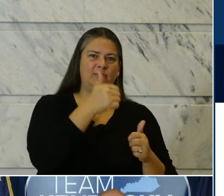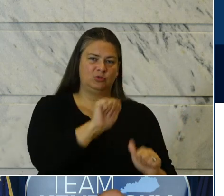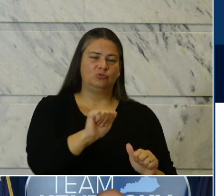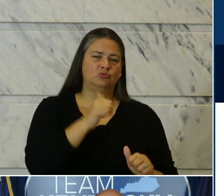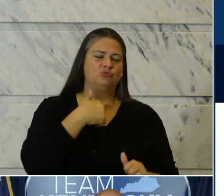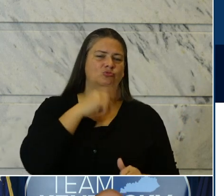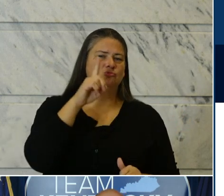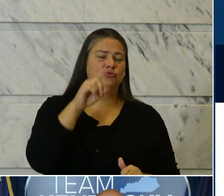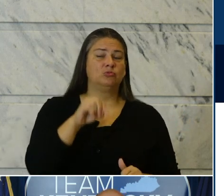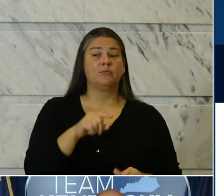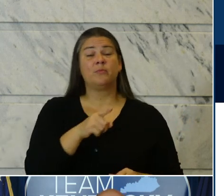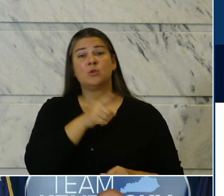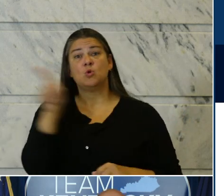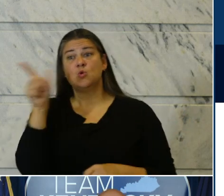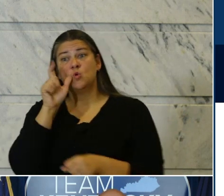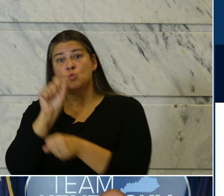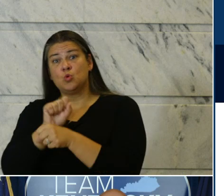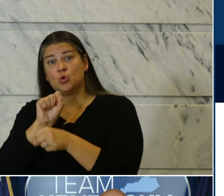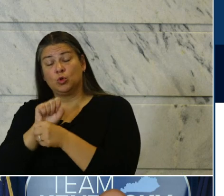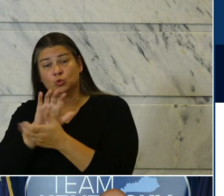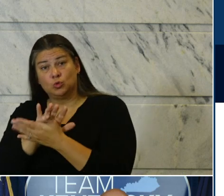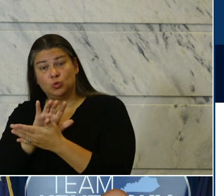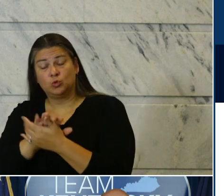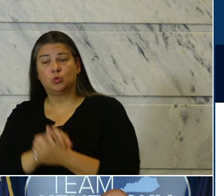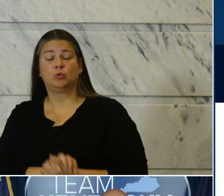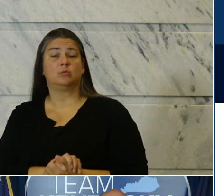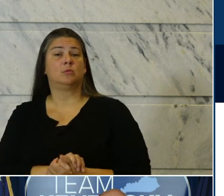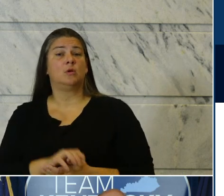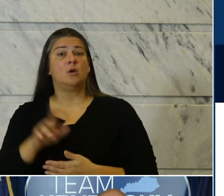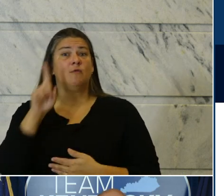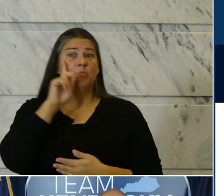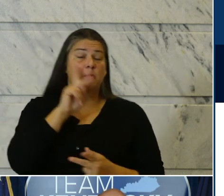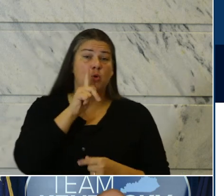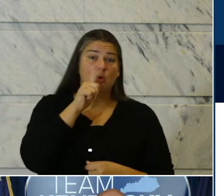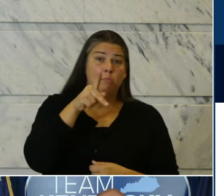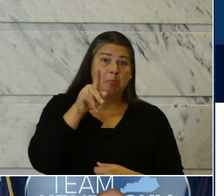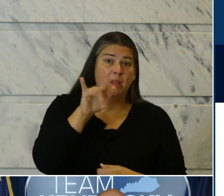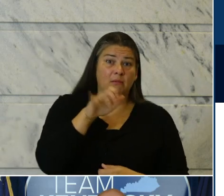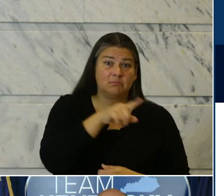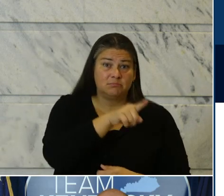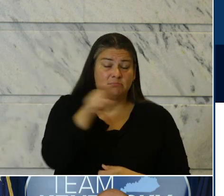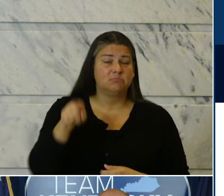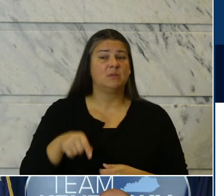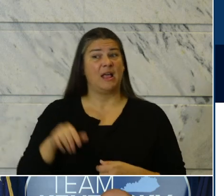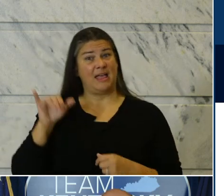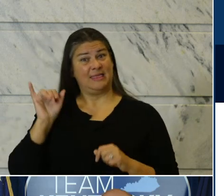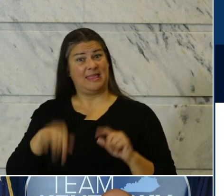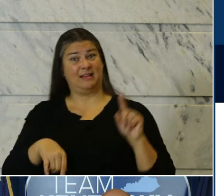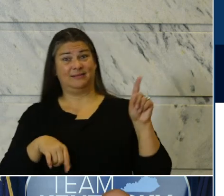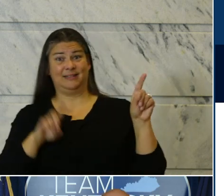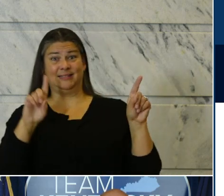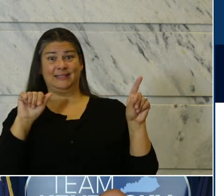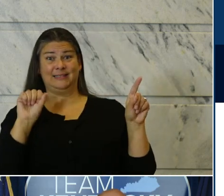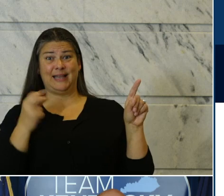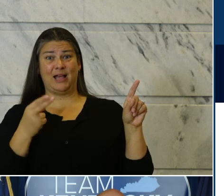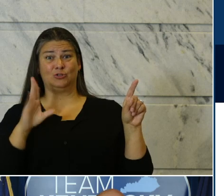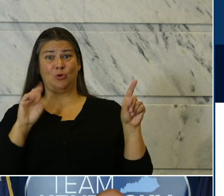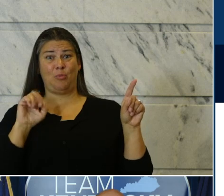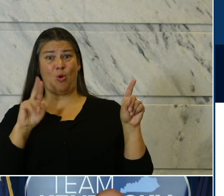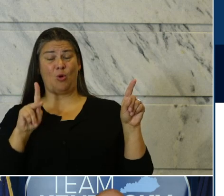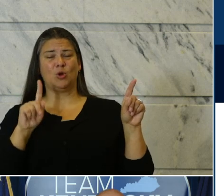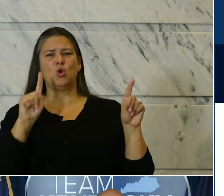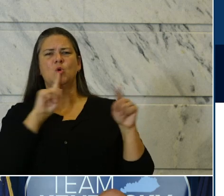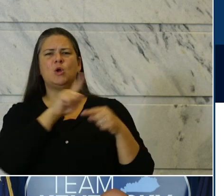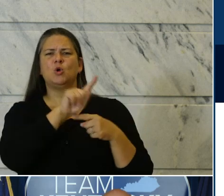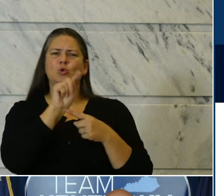those who work in schools, K through 12, this is a tool for you more than for anyone else. So we have other surveillance tools that I'll